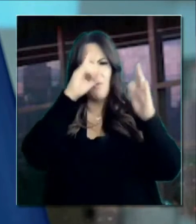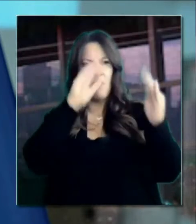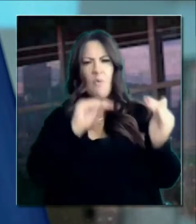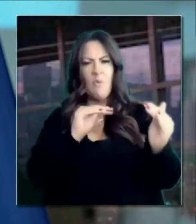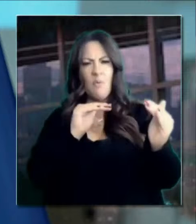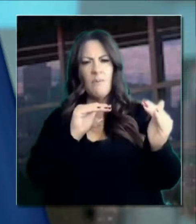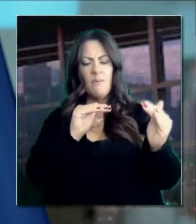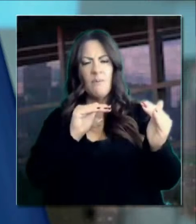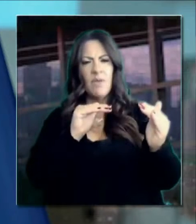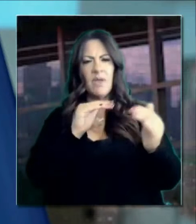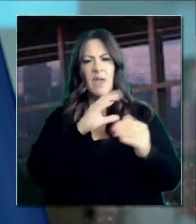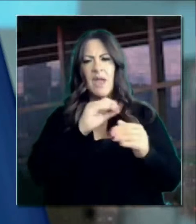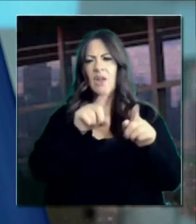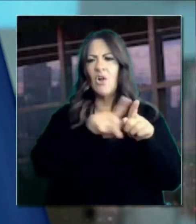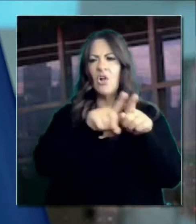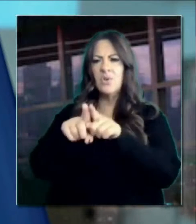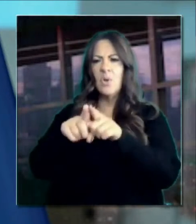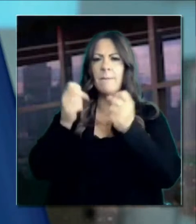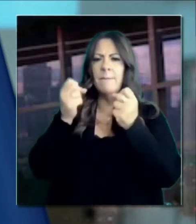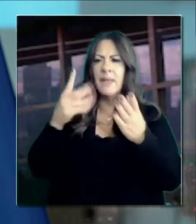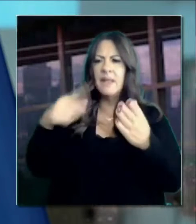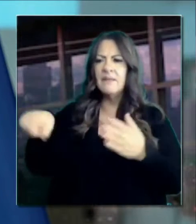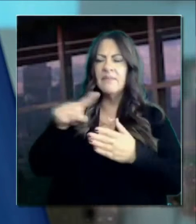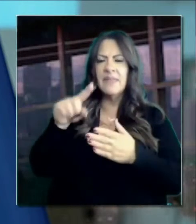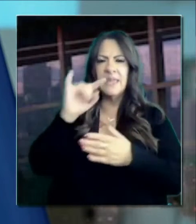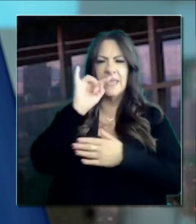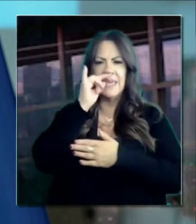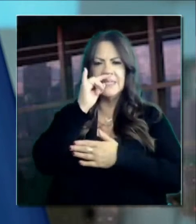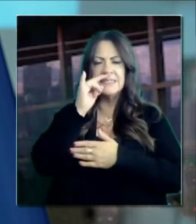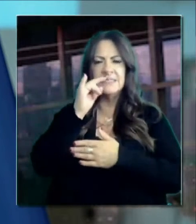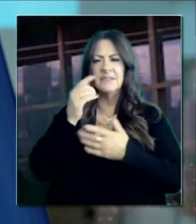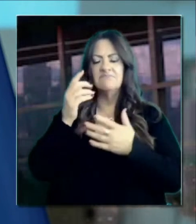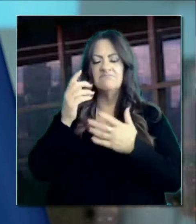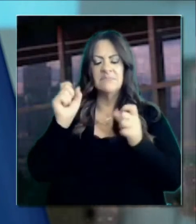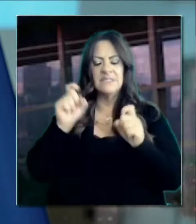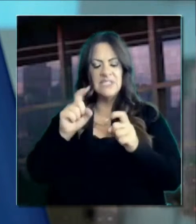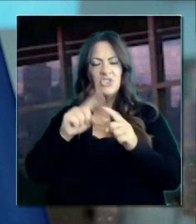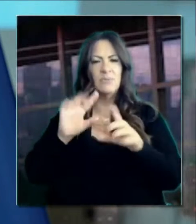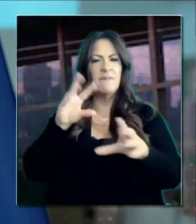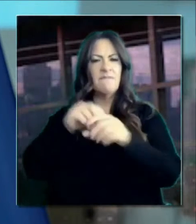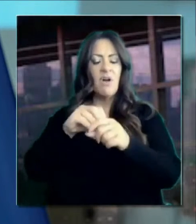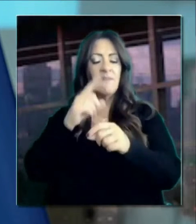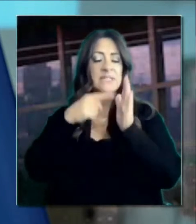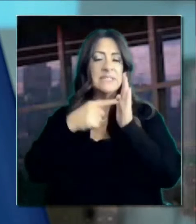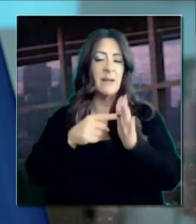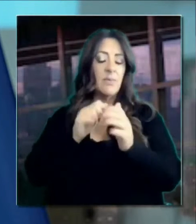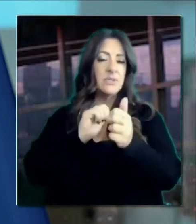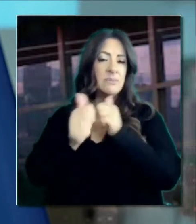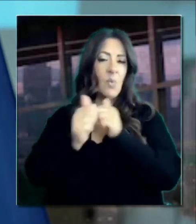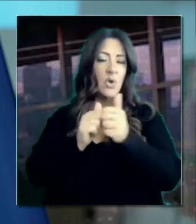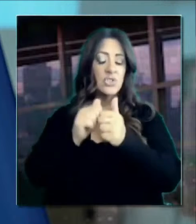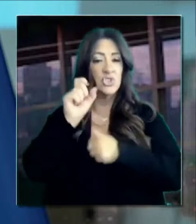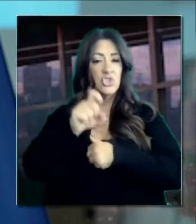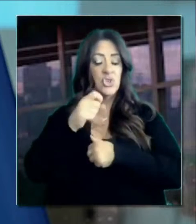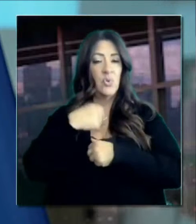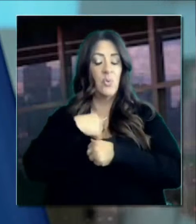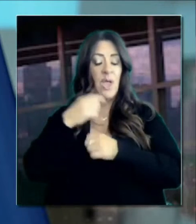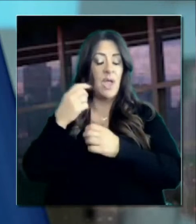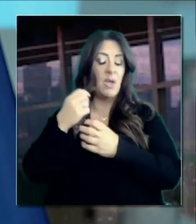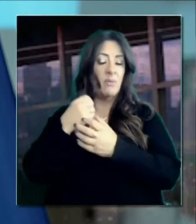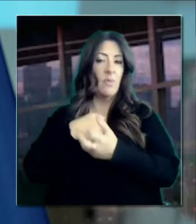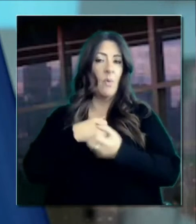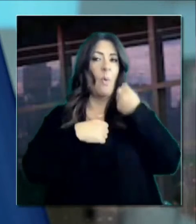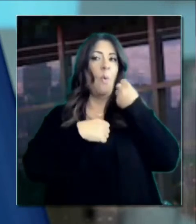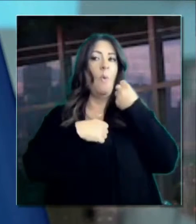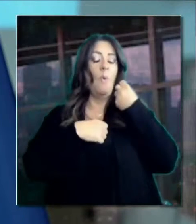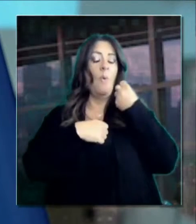to those that want to see their kids out there in activities like competitive sports? Do we delay that for a